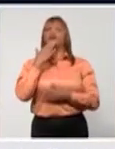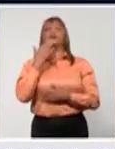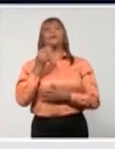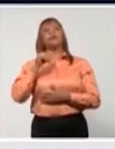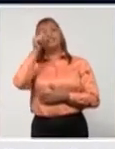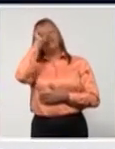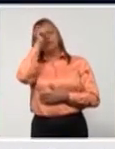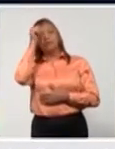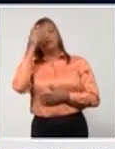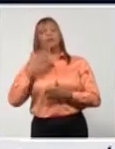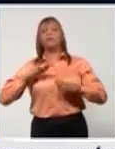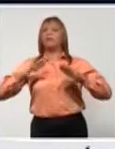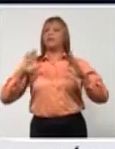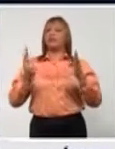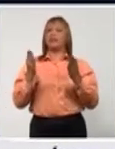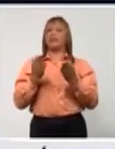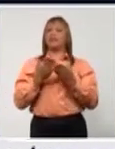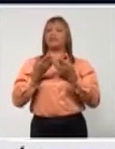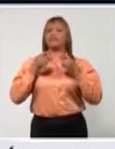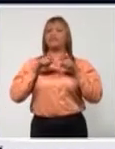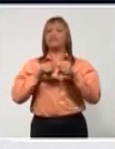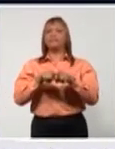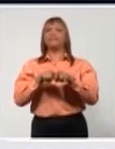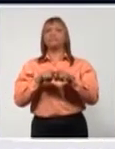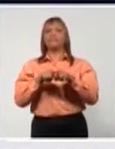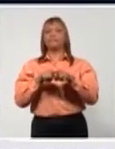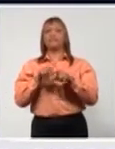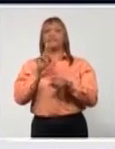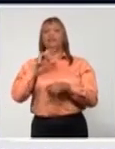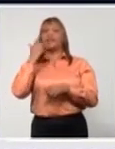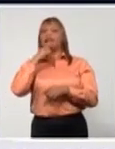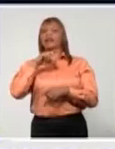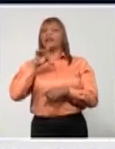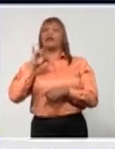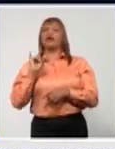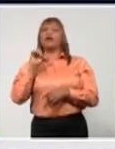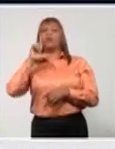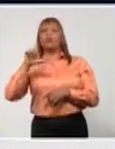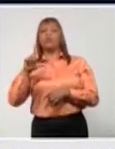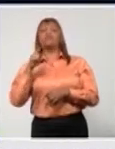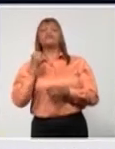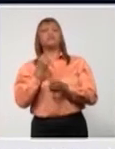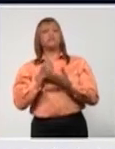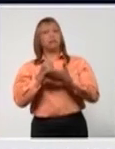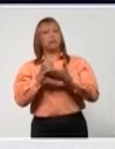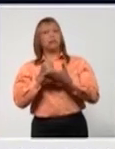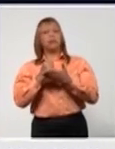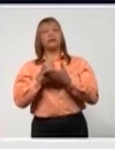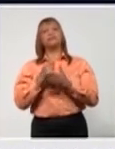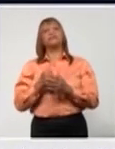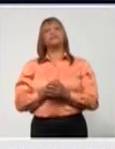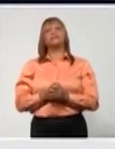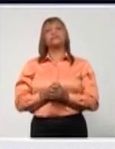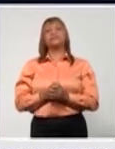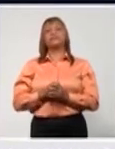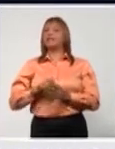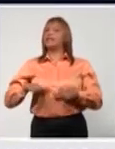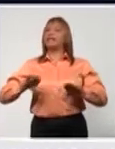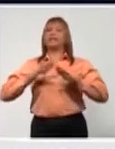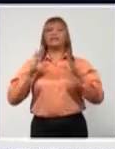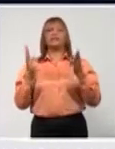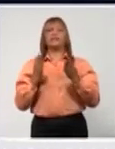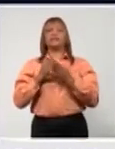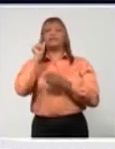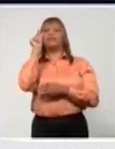Good morning to you on this Sunday, July 19th, and to the entire team, to Raul, who is supporting us from the studio today, and